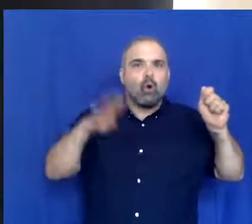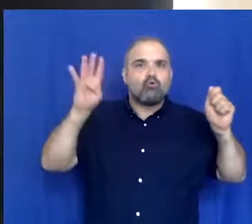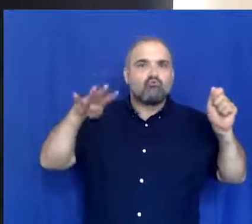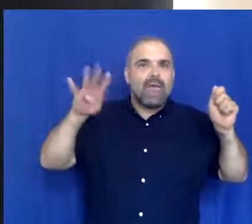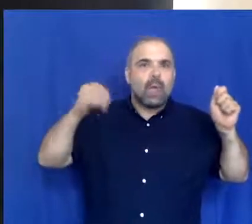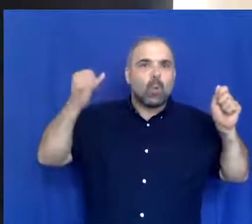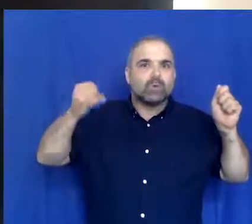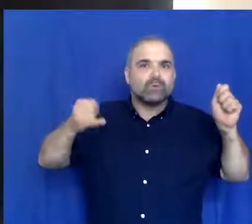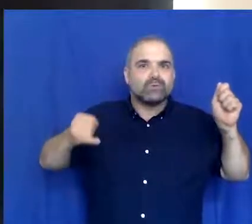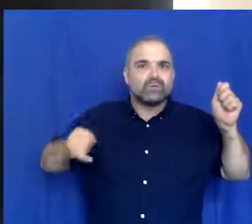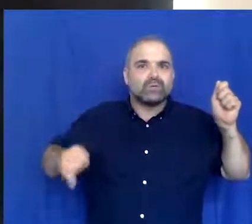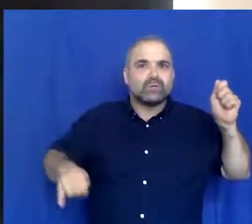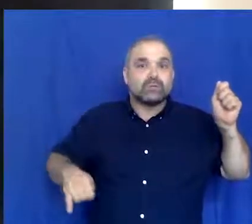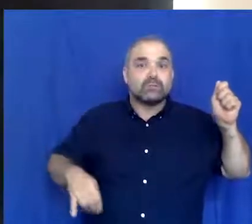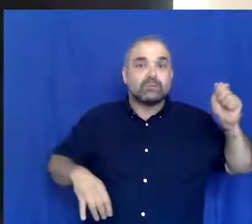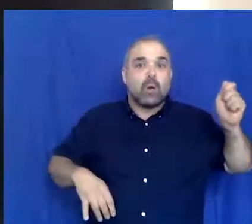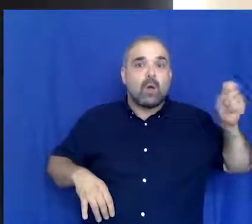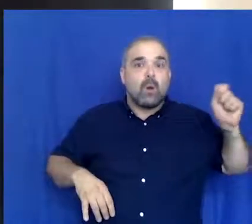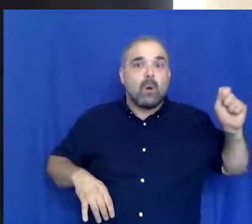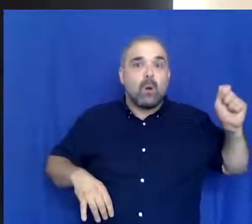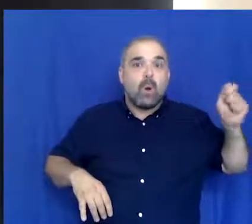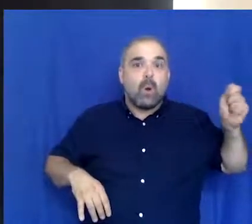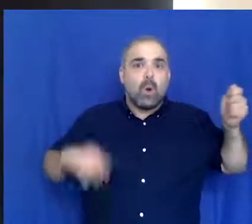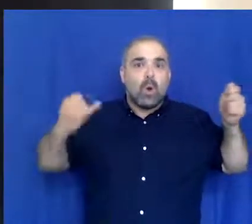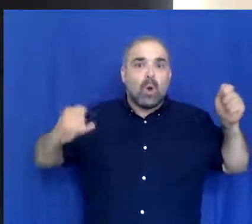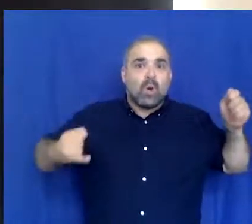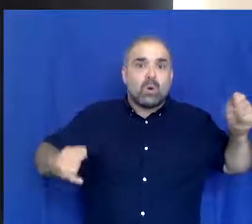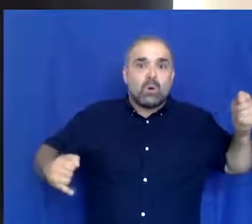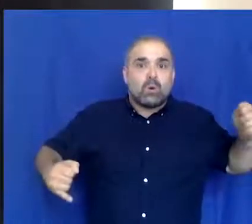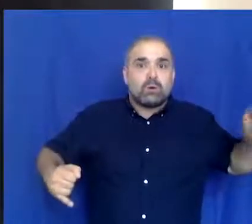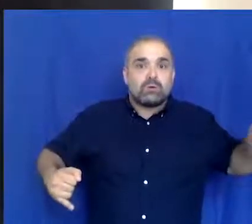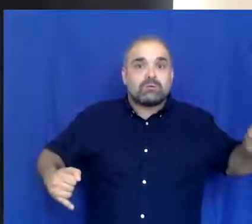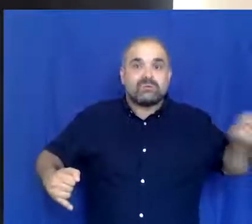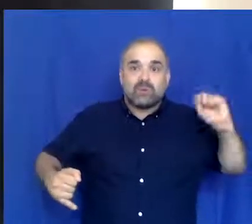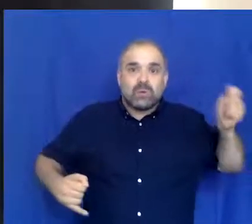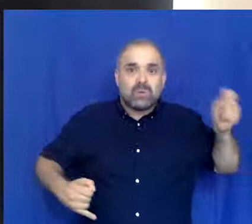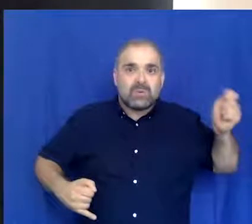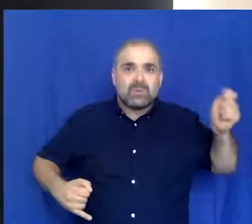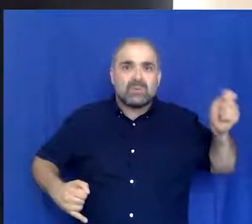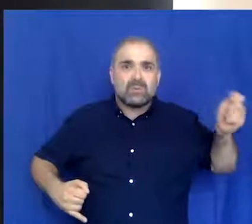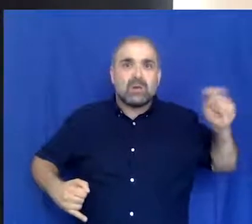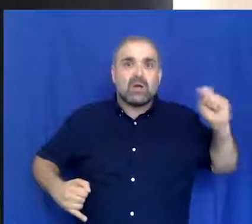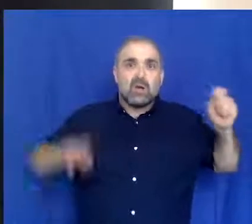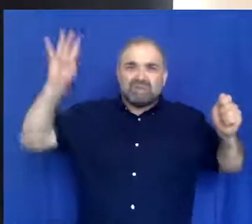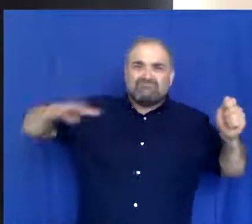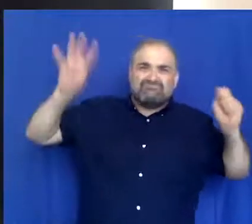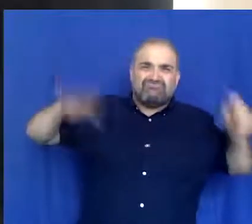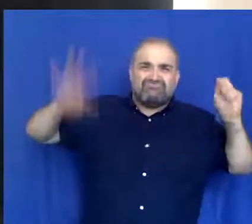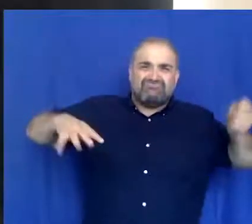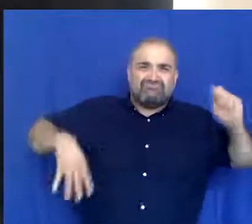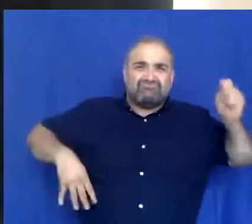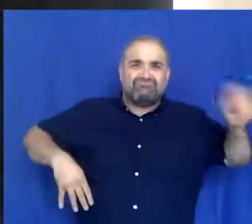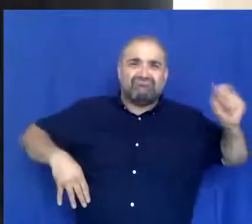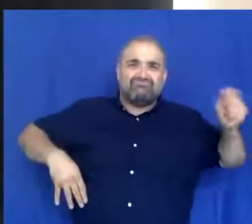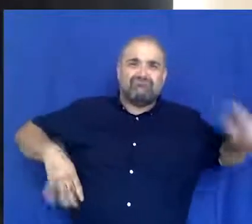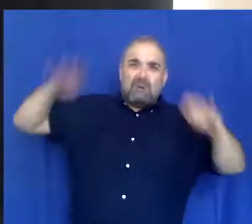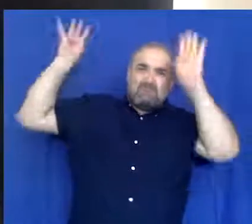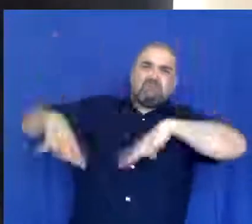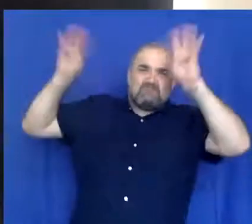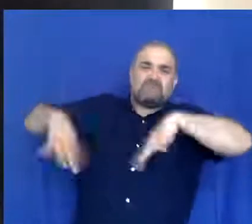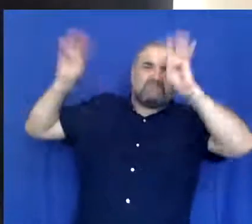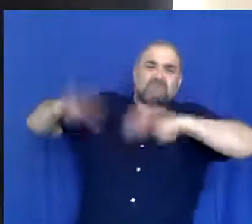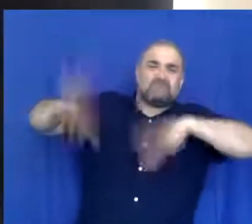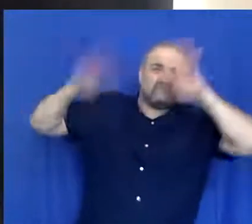And the rain is getting a bit louder. And a little bit louder. And it's getting louder